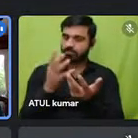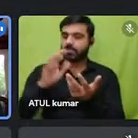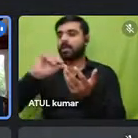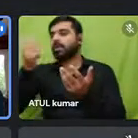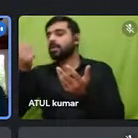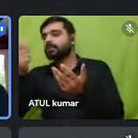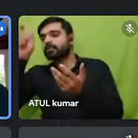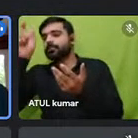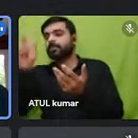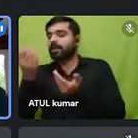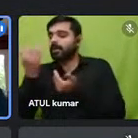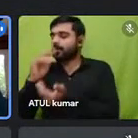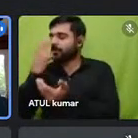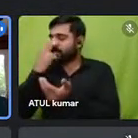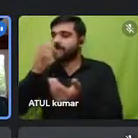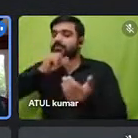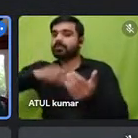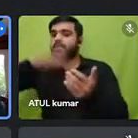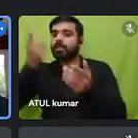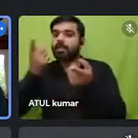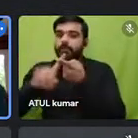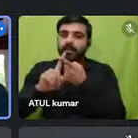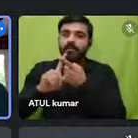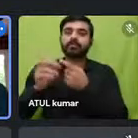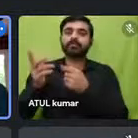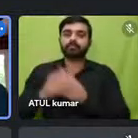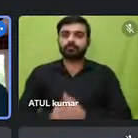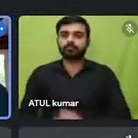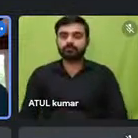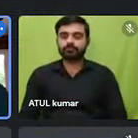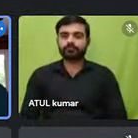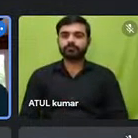to someone who goes blind in adulthood.